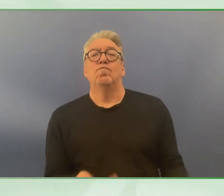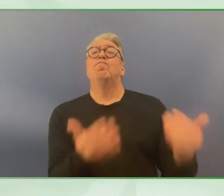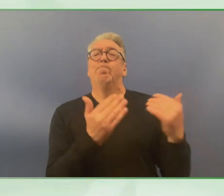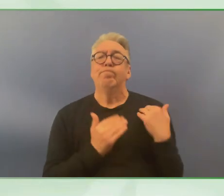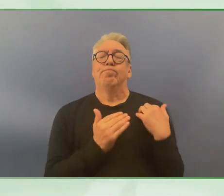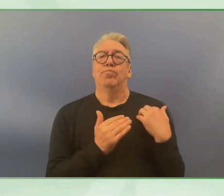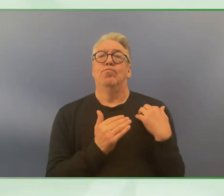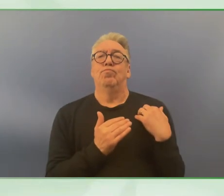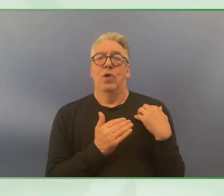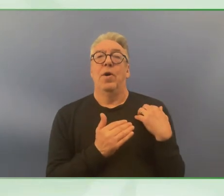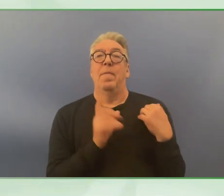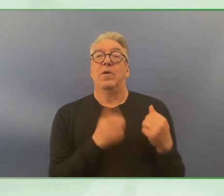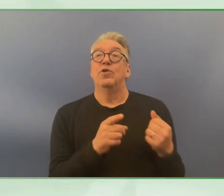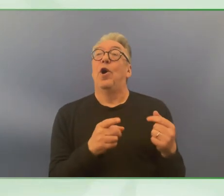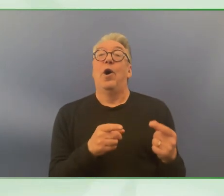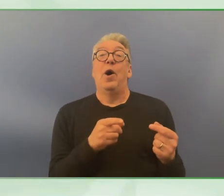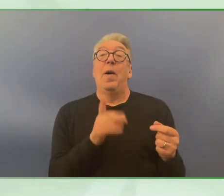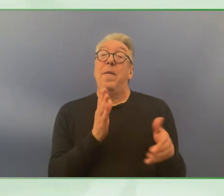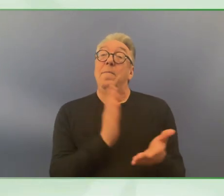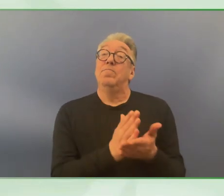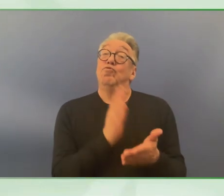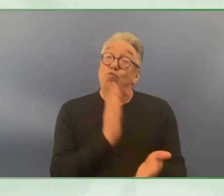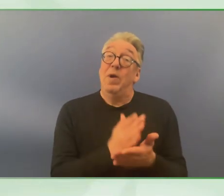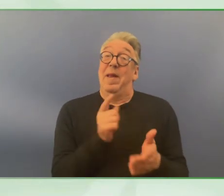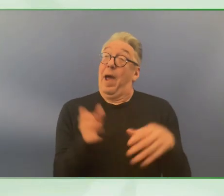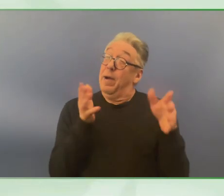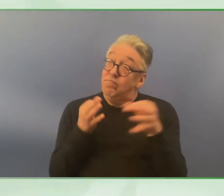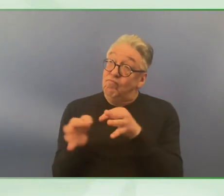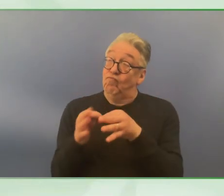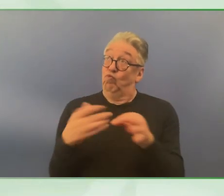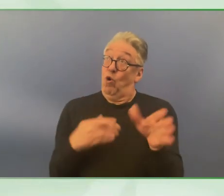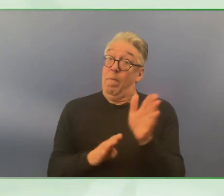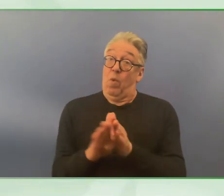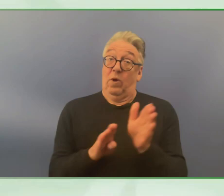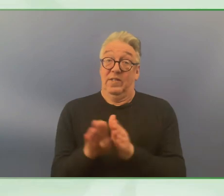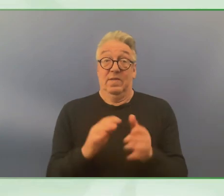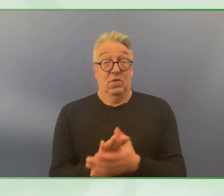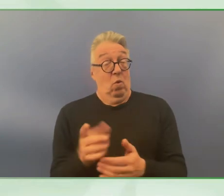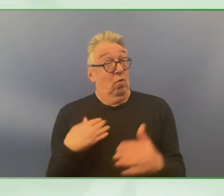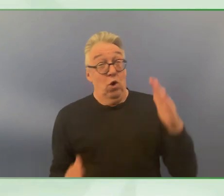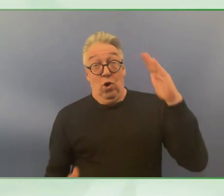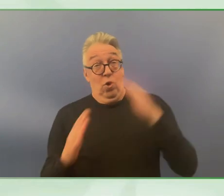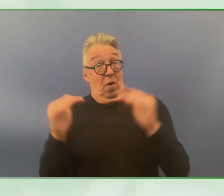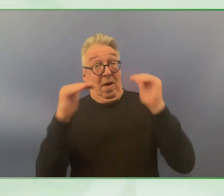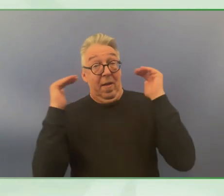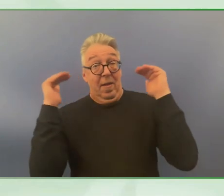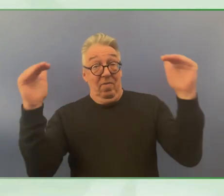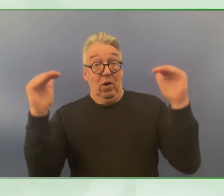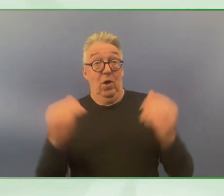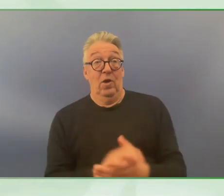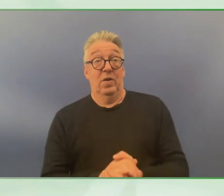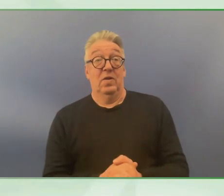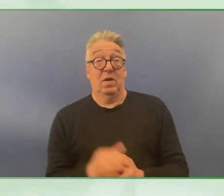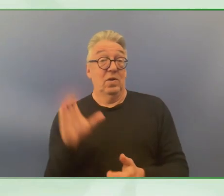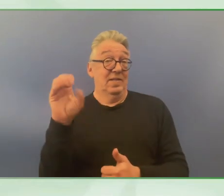deliver on their progress. So actually that ownership at the highest level, that includes our C-suite and CEO,